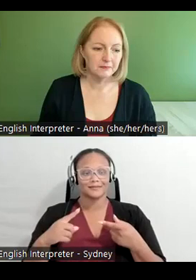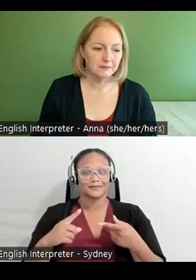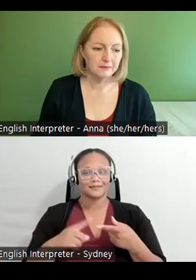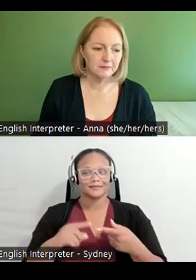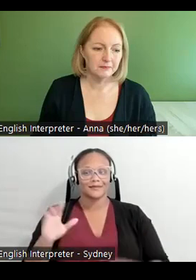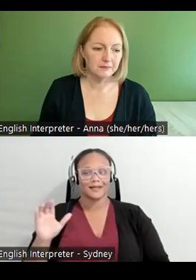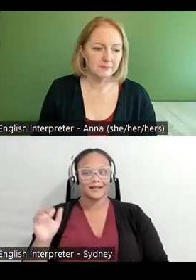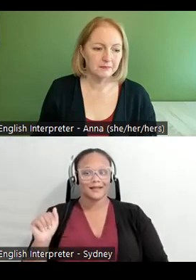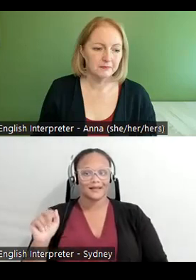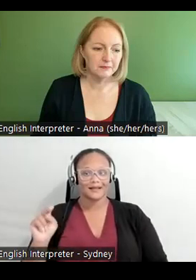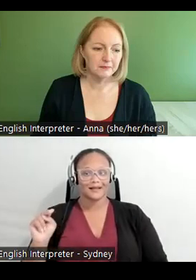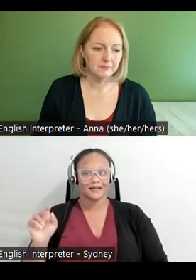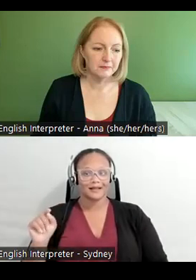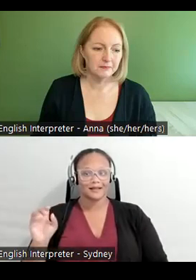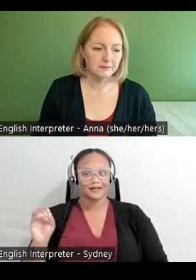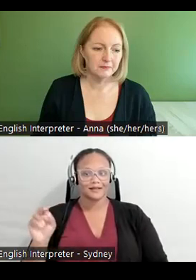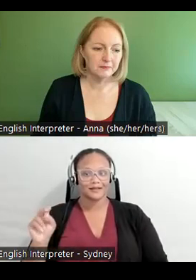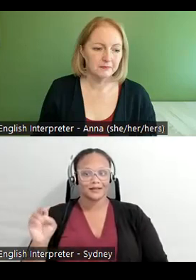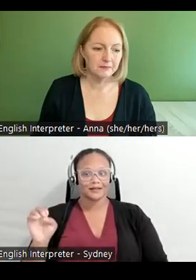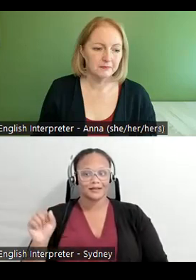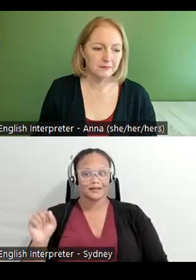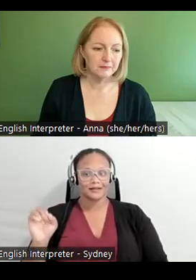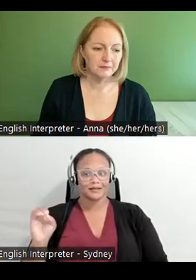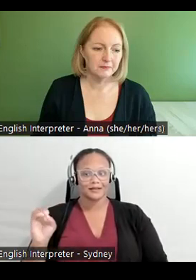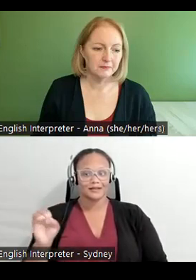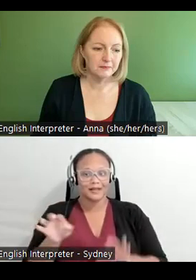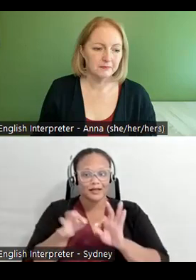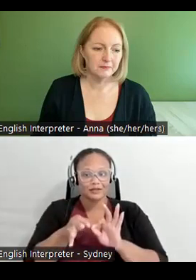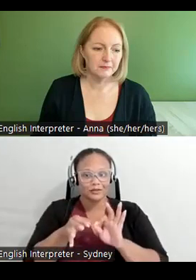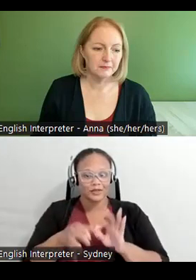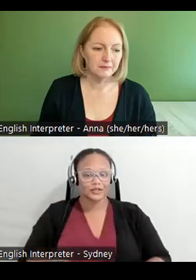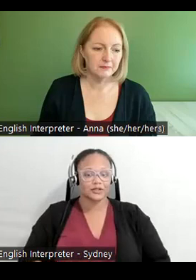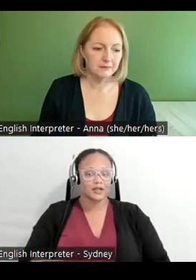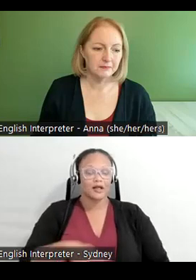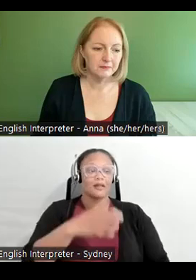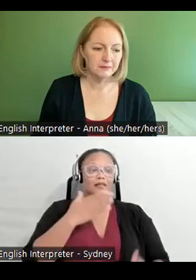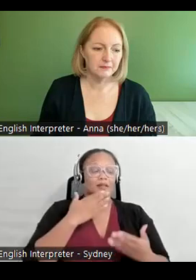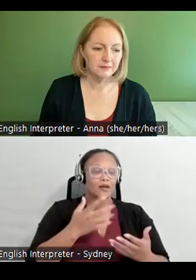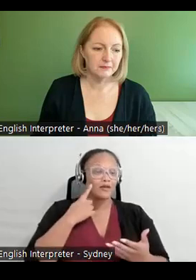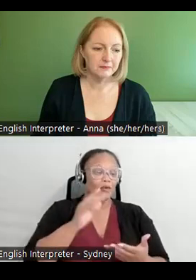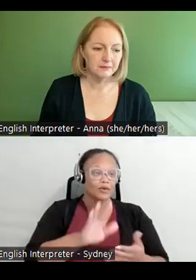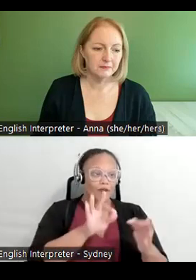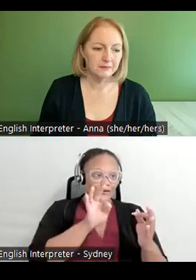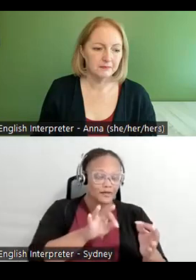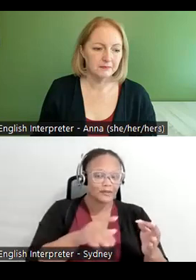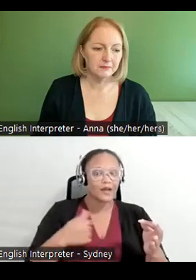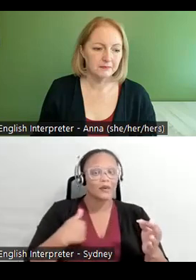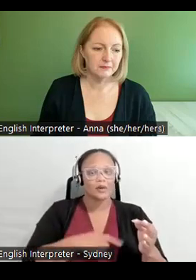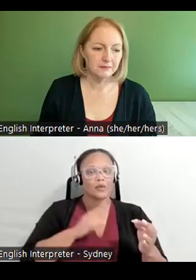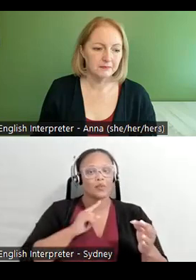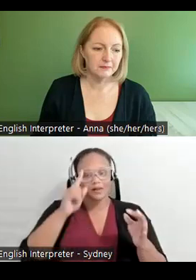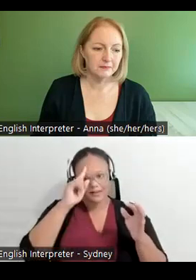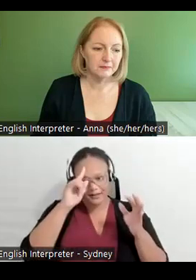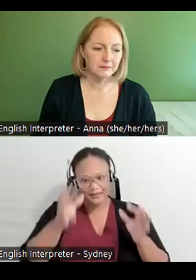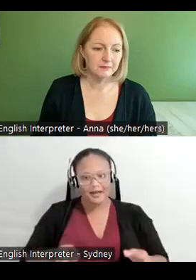Cantonese Chinese interpretation. Oscar, thank you so much for this feedback, and we'll definitely take it to heart,